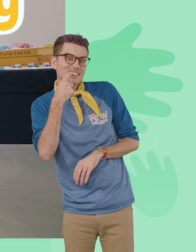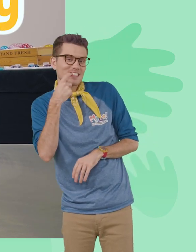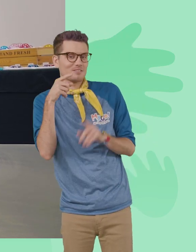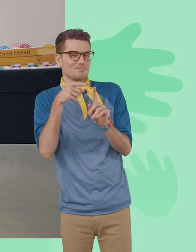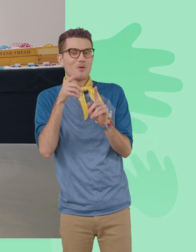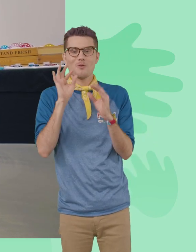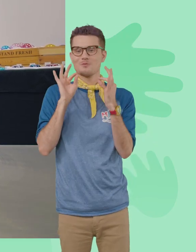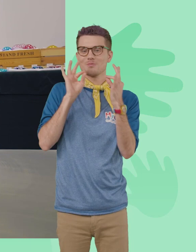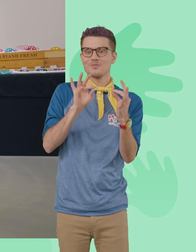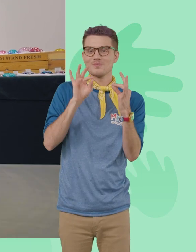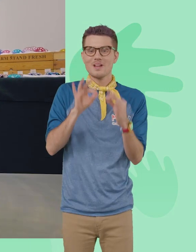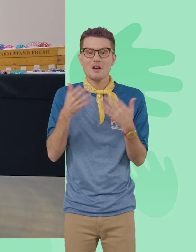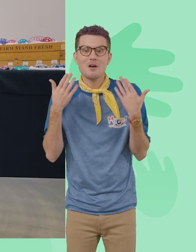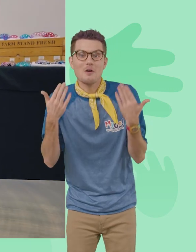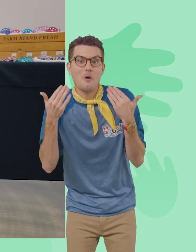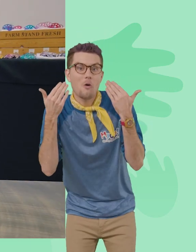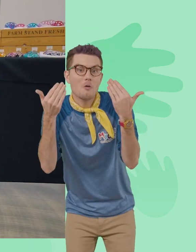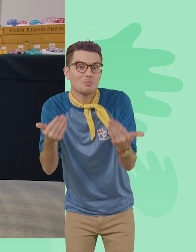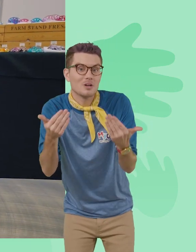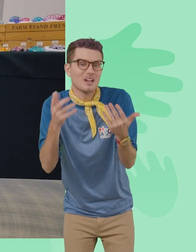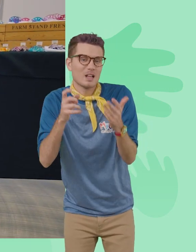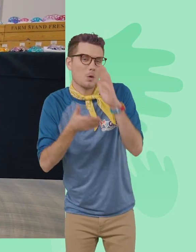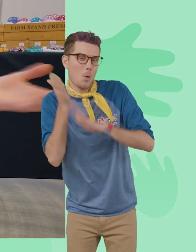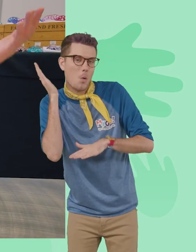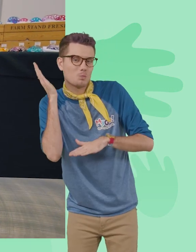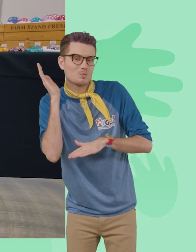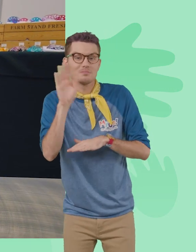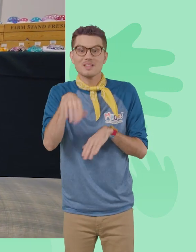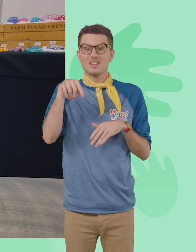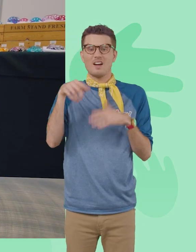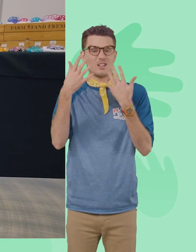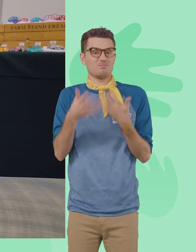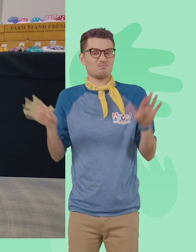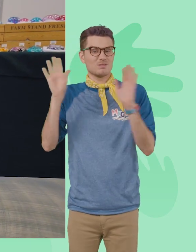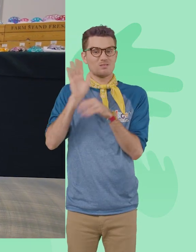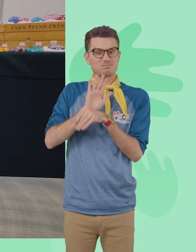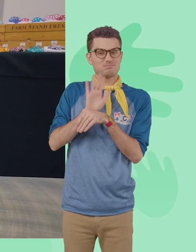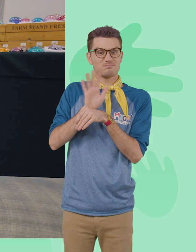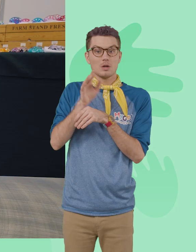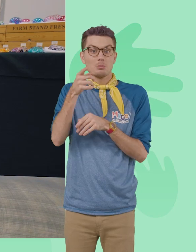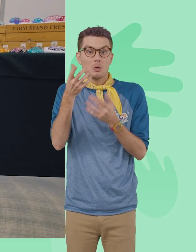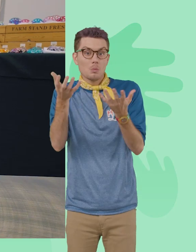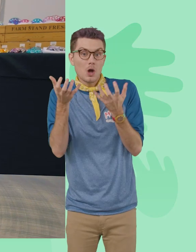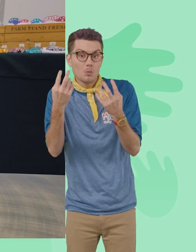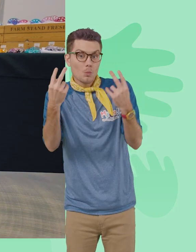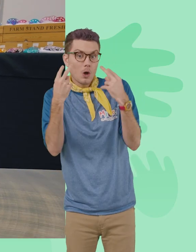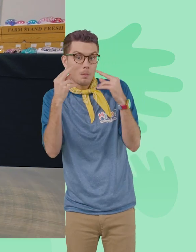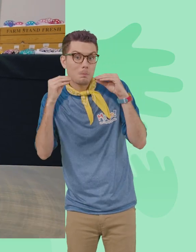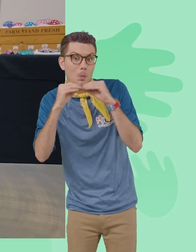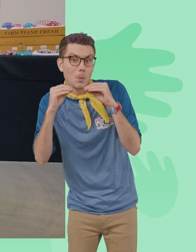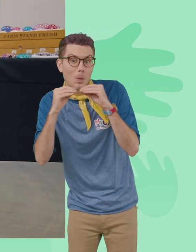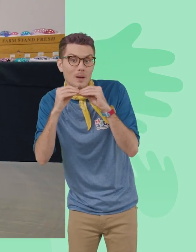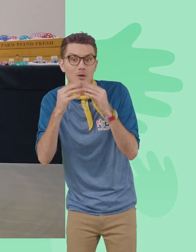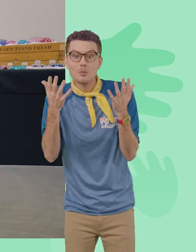All right. Well, I should probably get going now. But this is the end of this video. But if you want to watch more of my